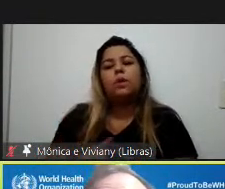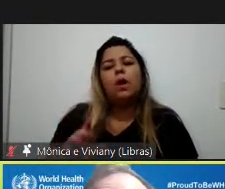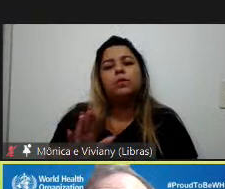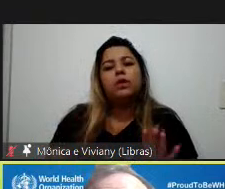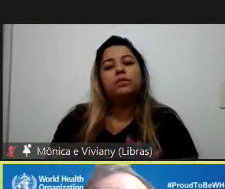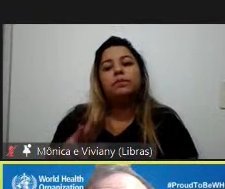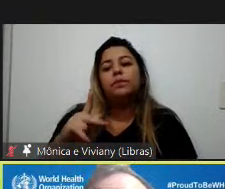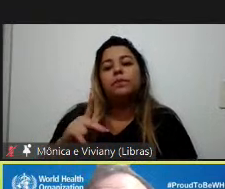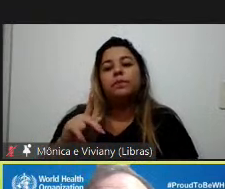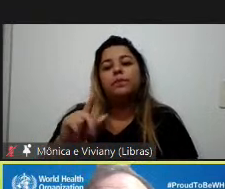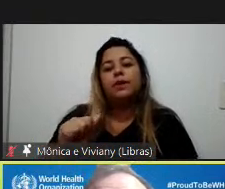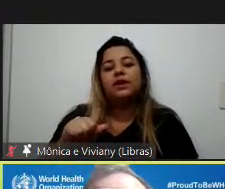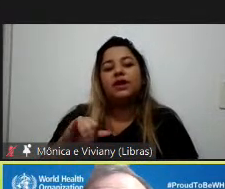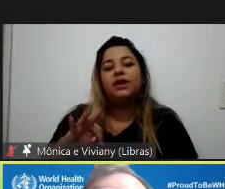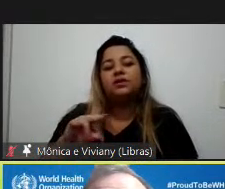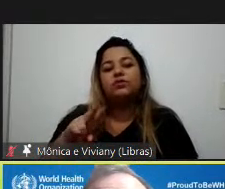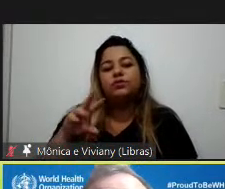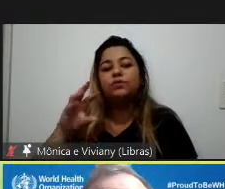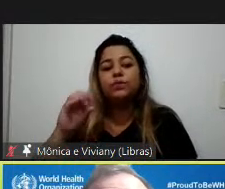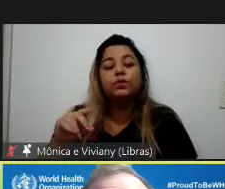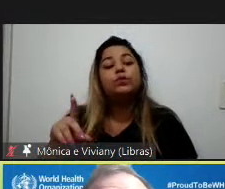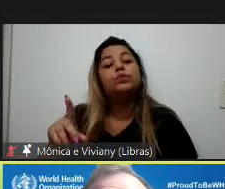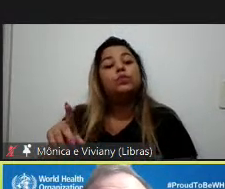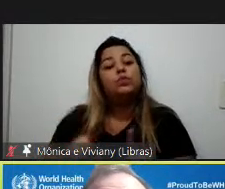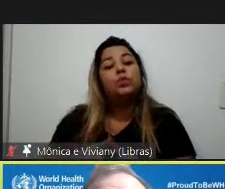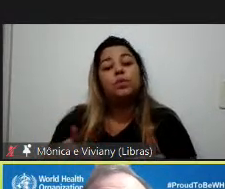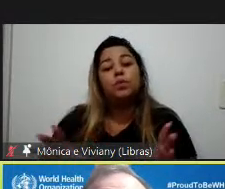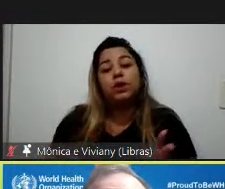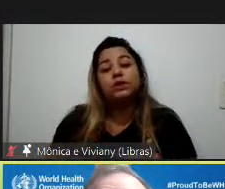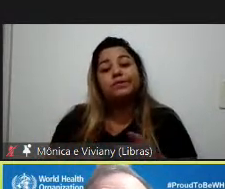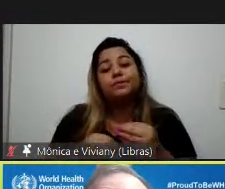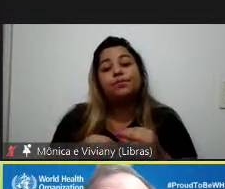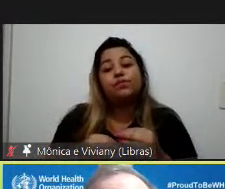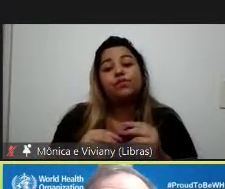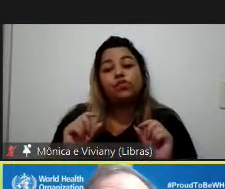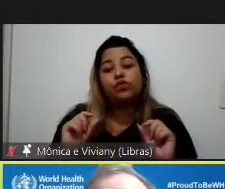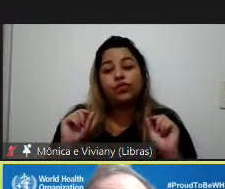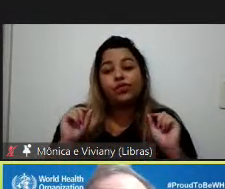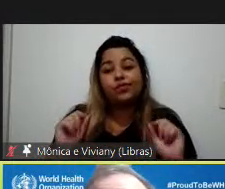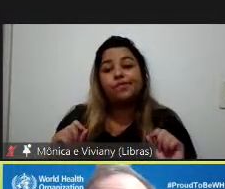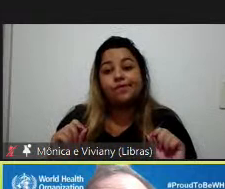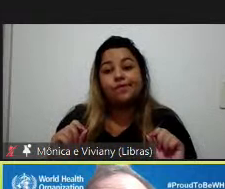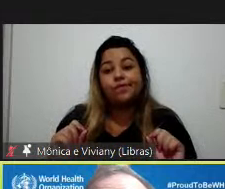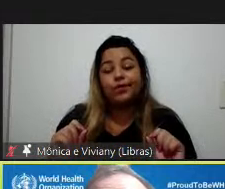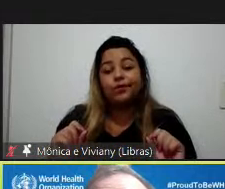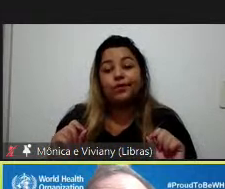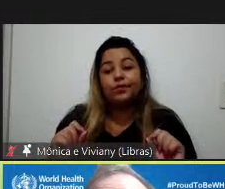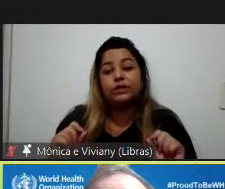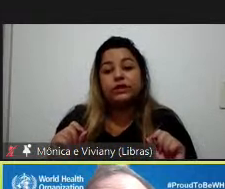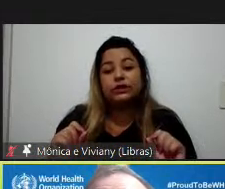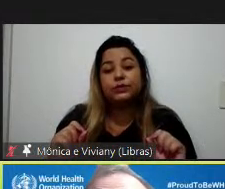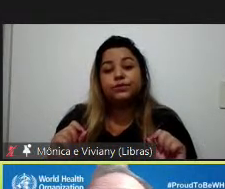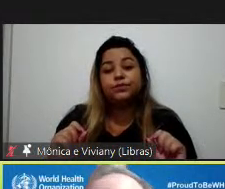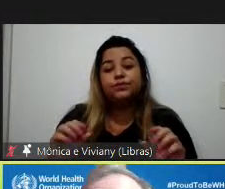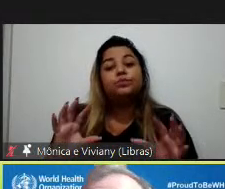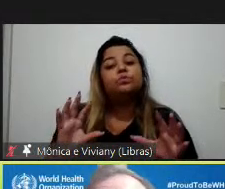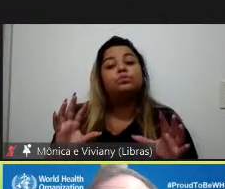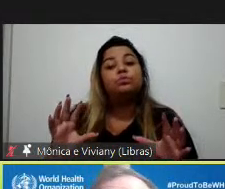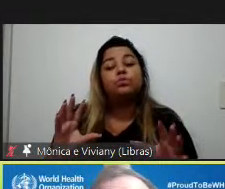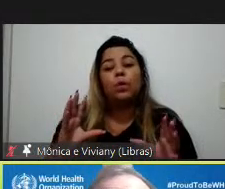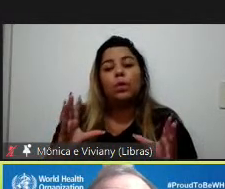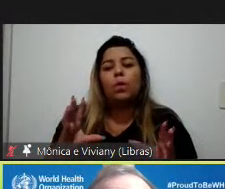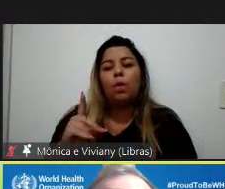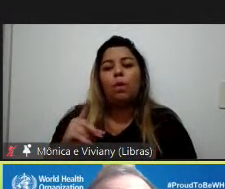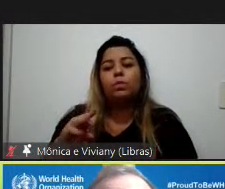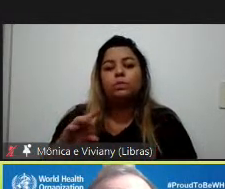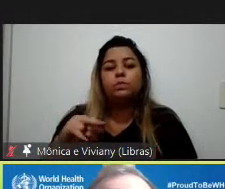are included in the WHO Universal Health Coverage Compendium with all the links